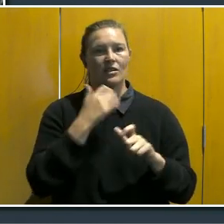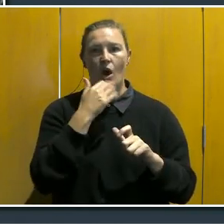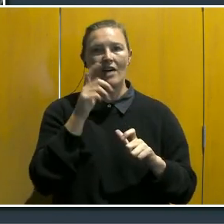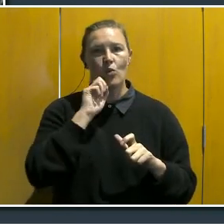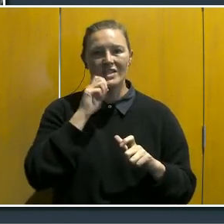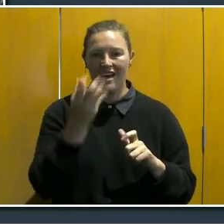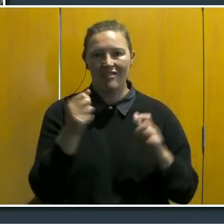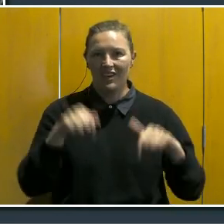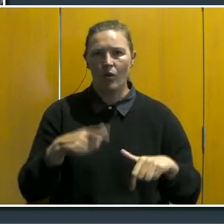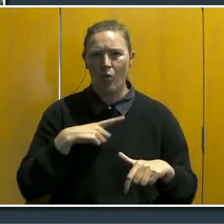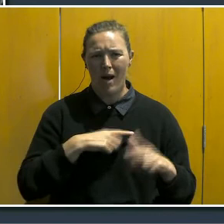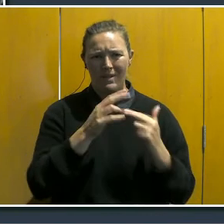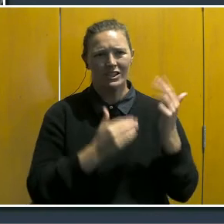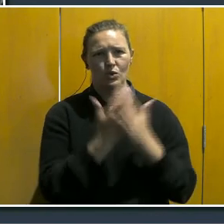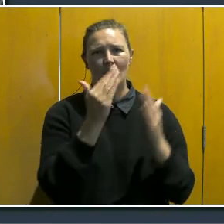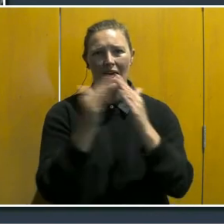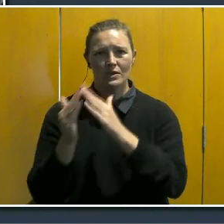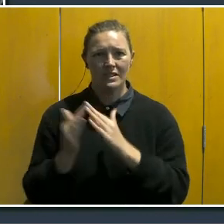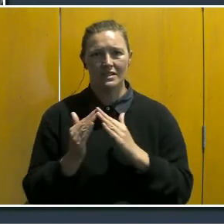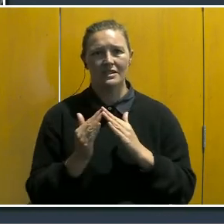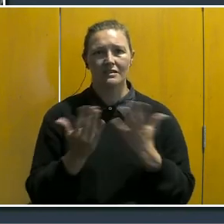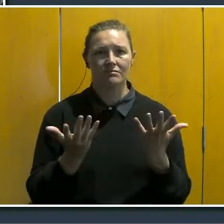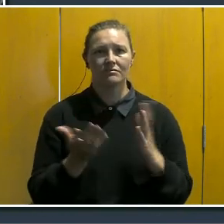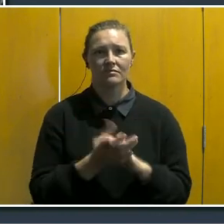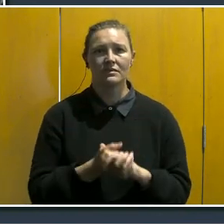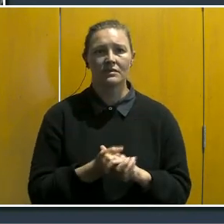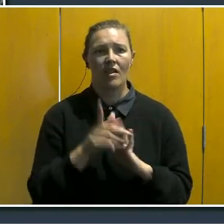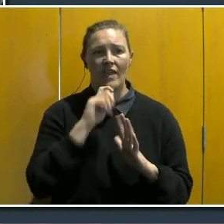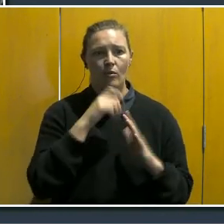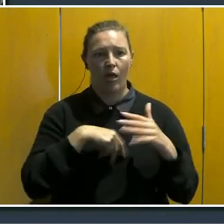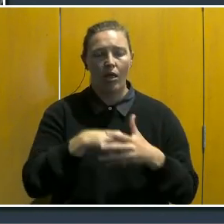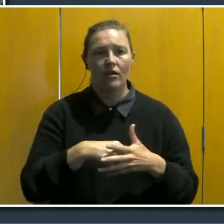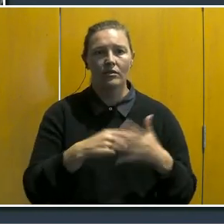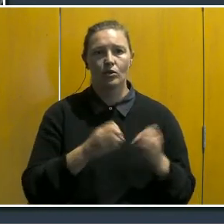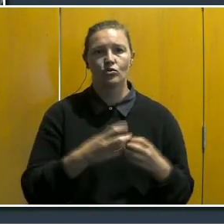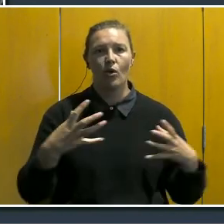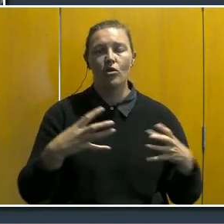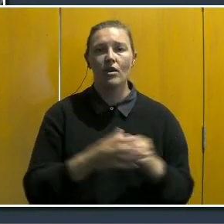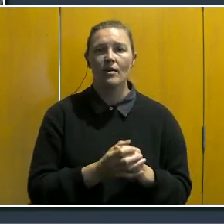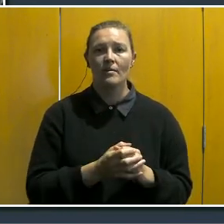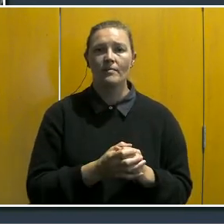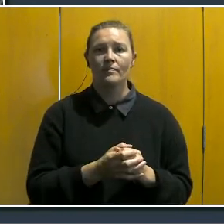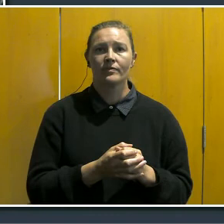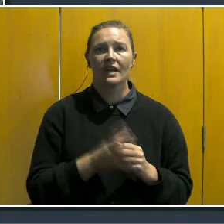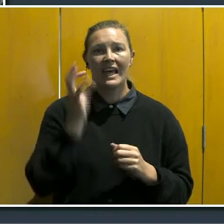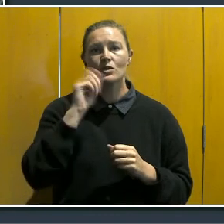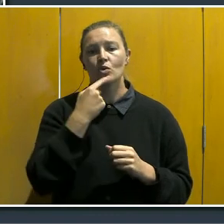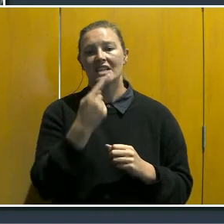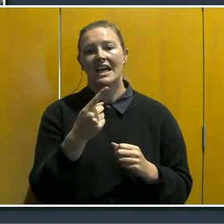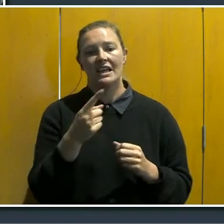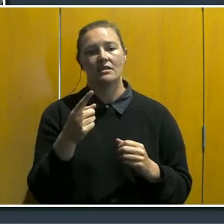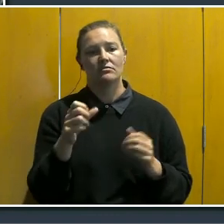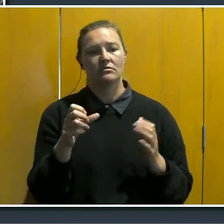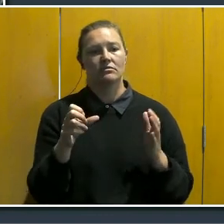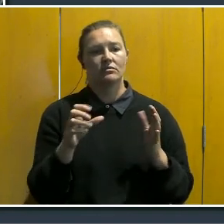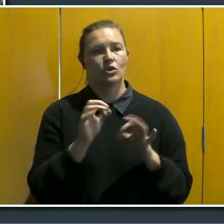shortage. Water and the lack of it will stop growth. Councillors will cry that it will be political suicide to introduce meters, but sometimes the hard decisions